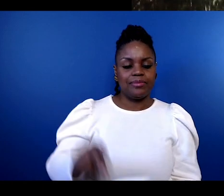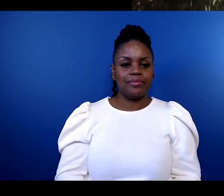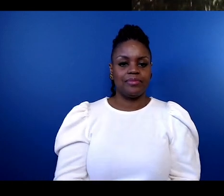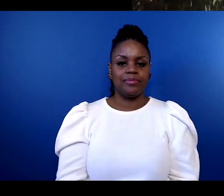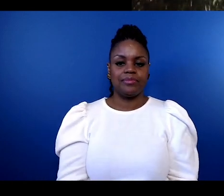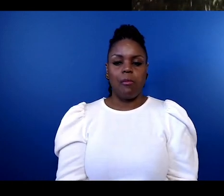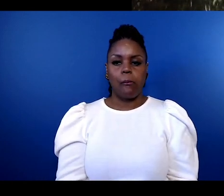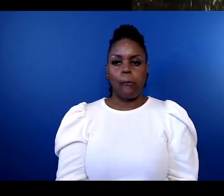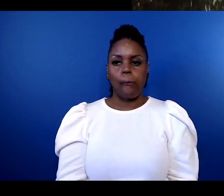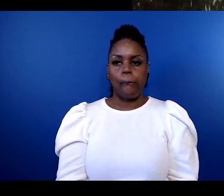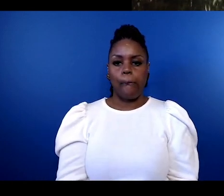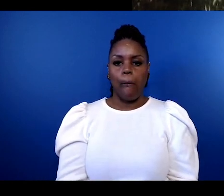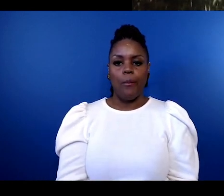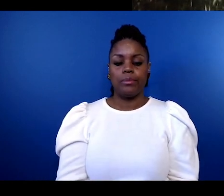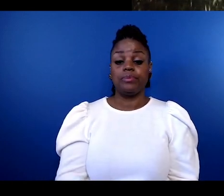Then down dog.